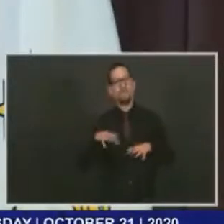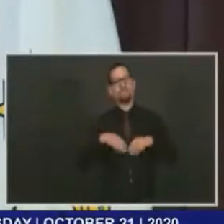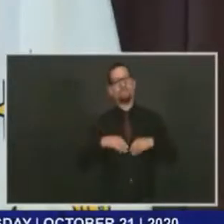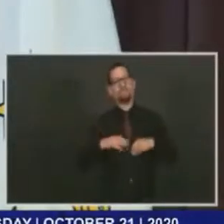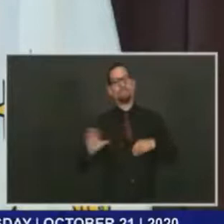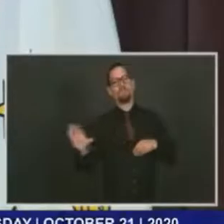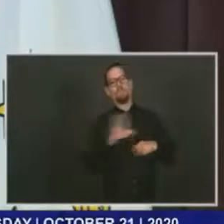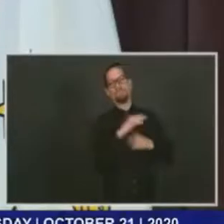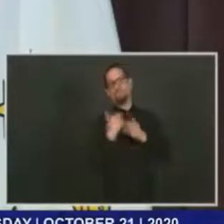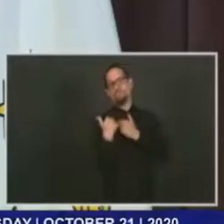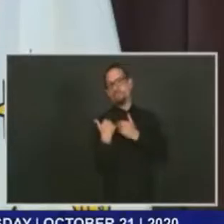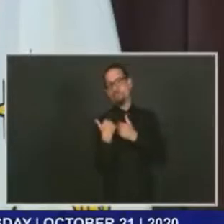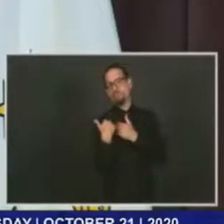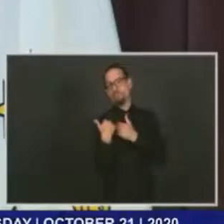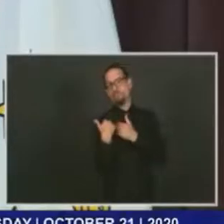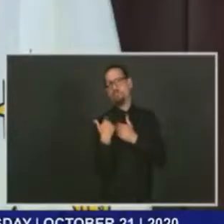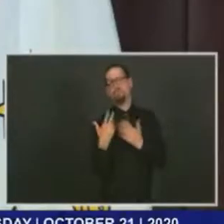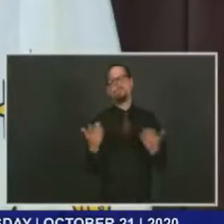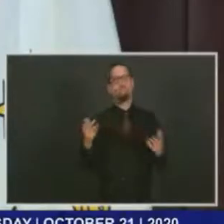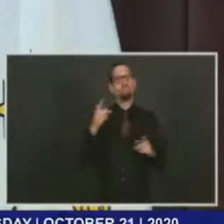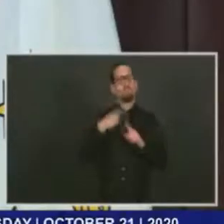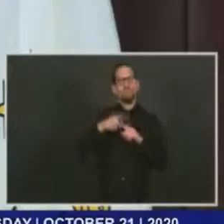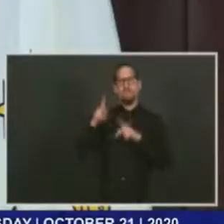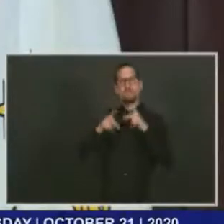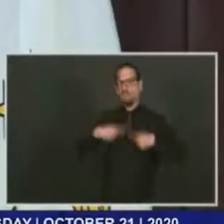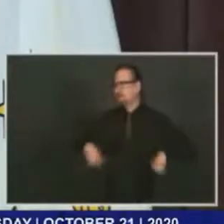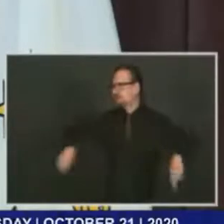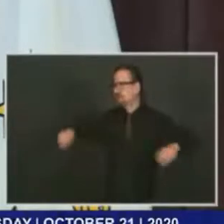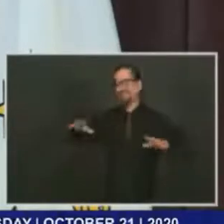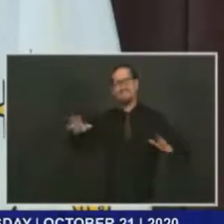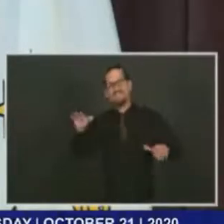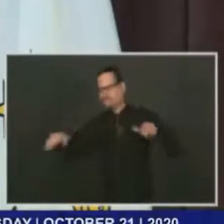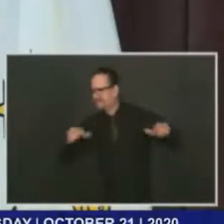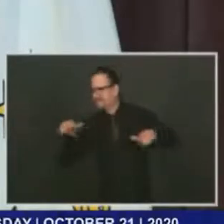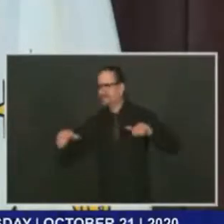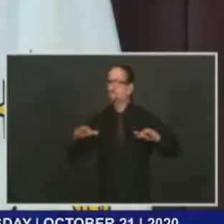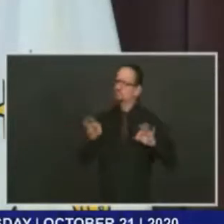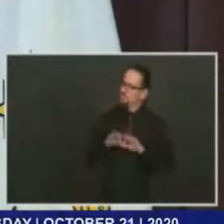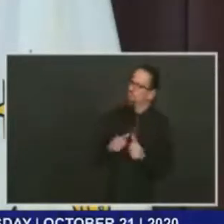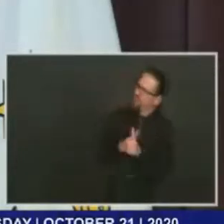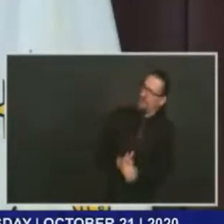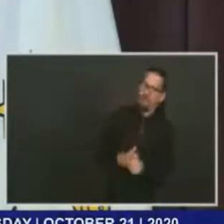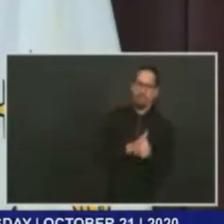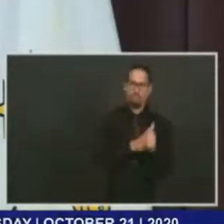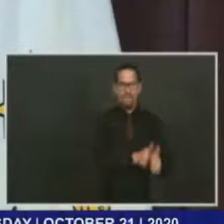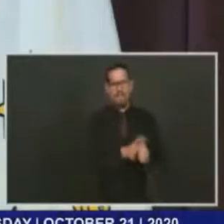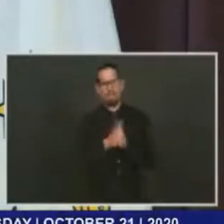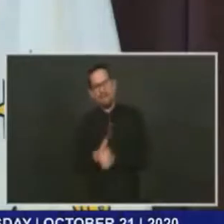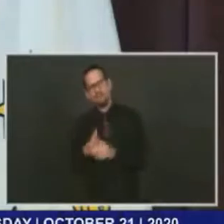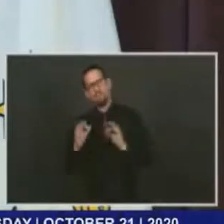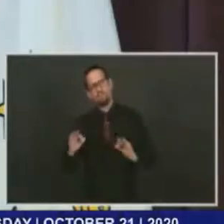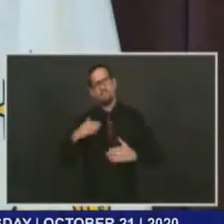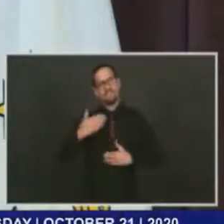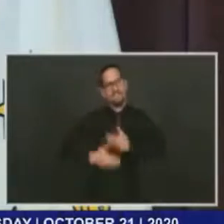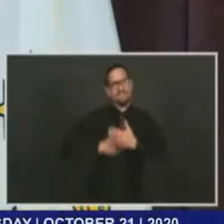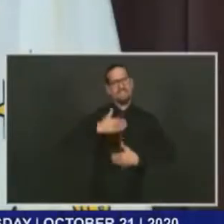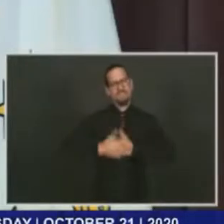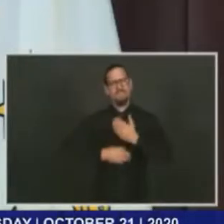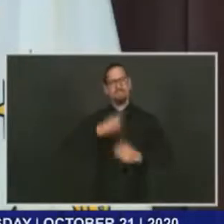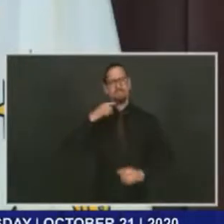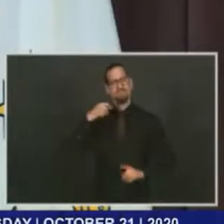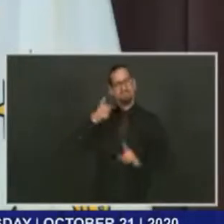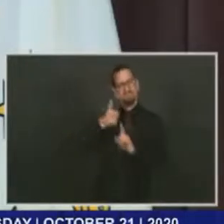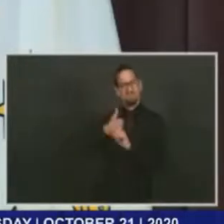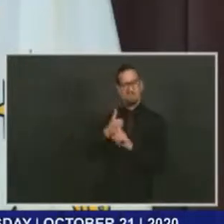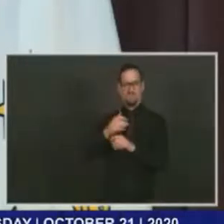around you. So as the infectious disease physician here for adults and kids, I want